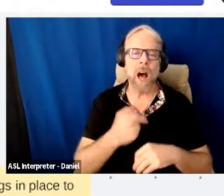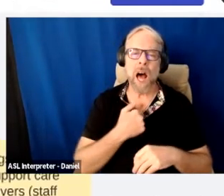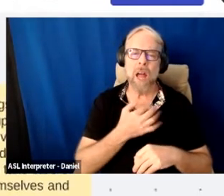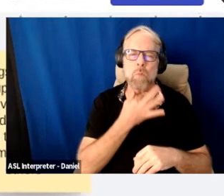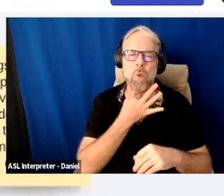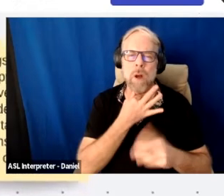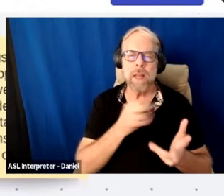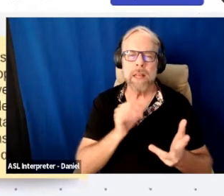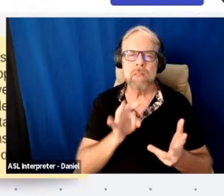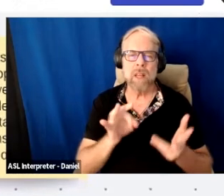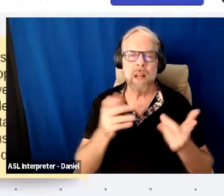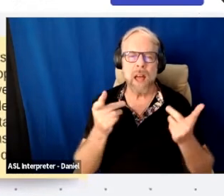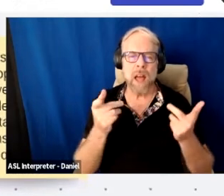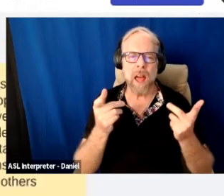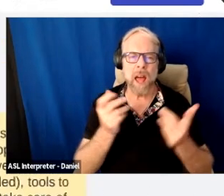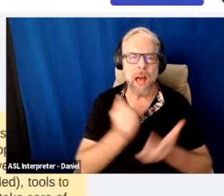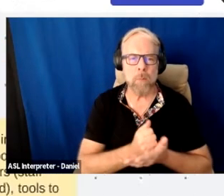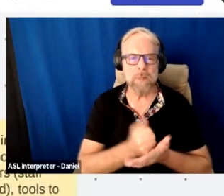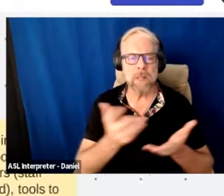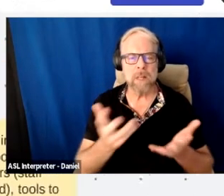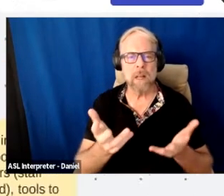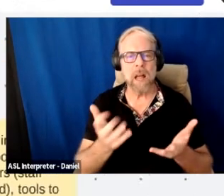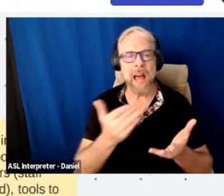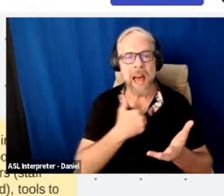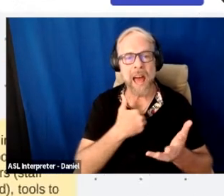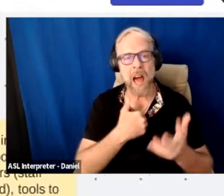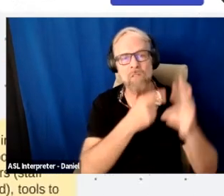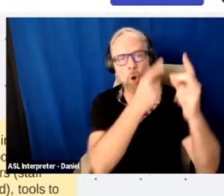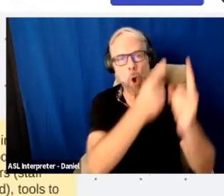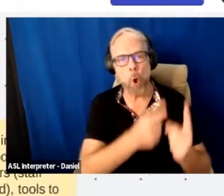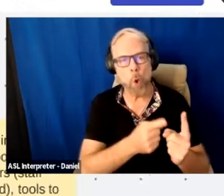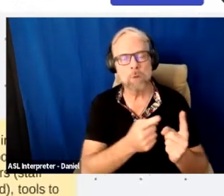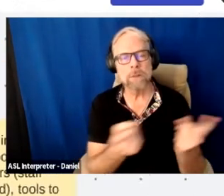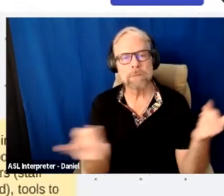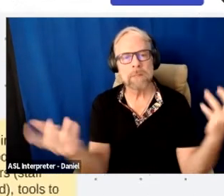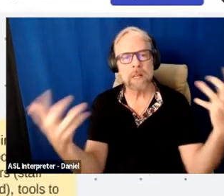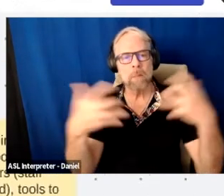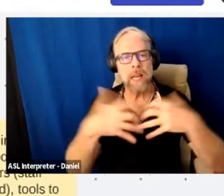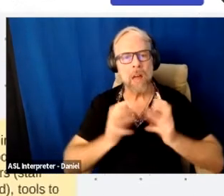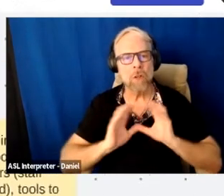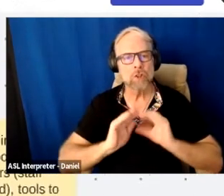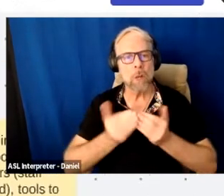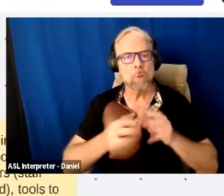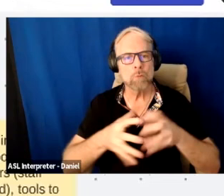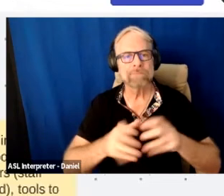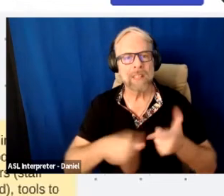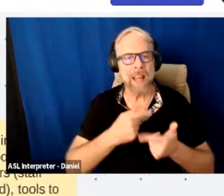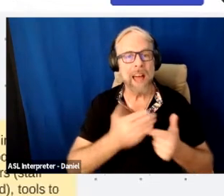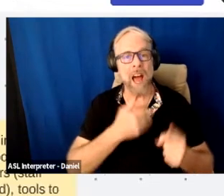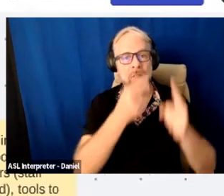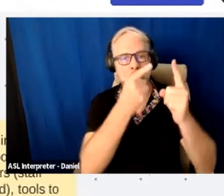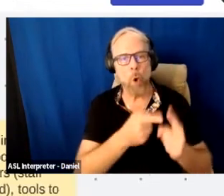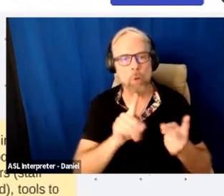whether it's helpful to have goals, to come together as a community and have goals and